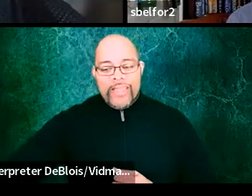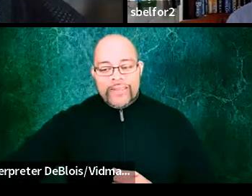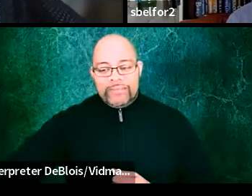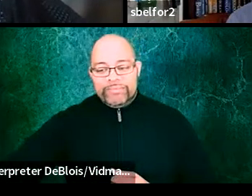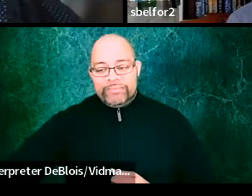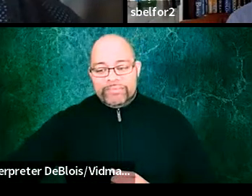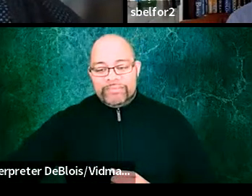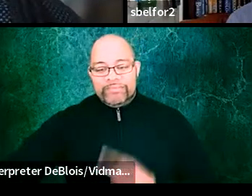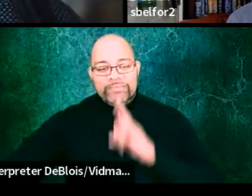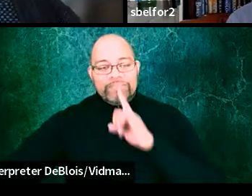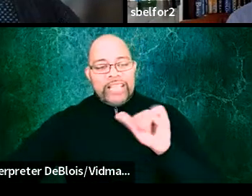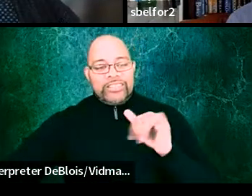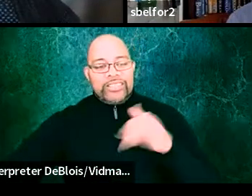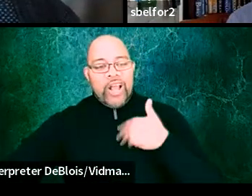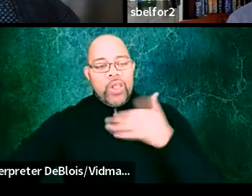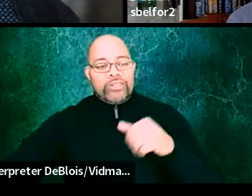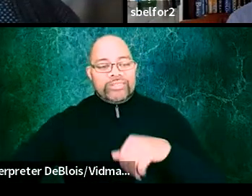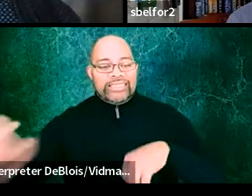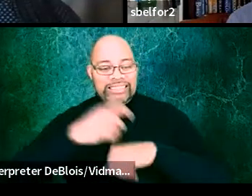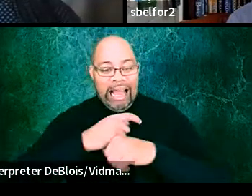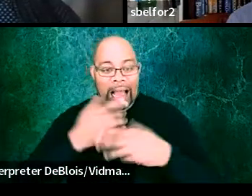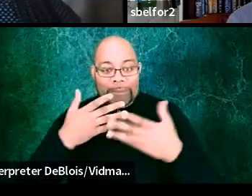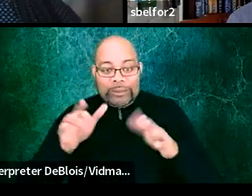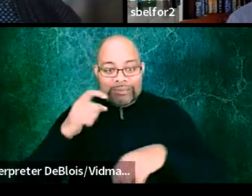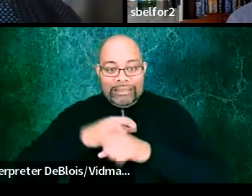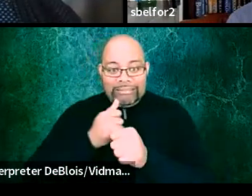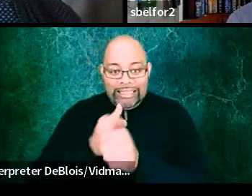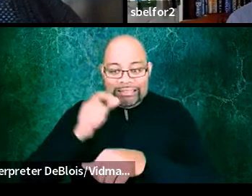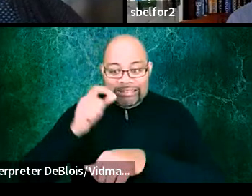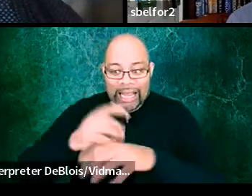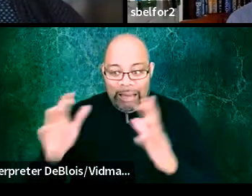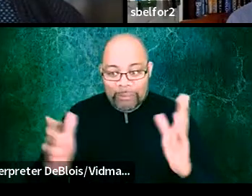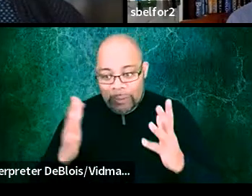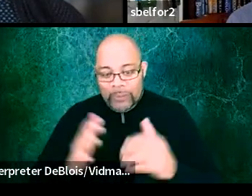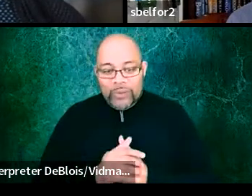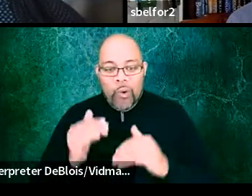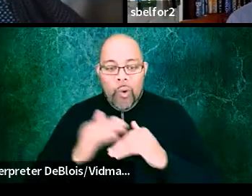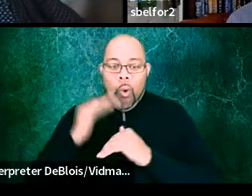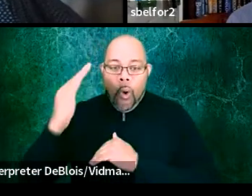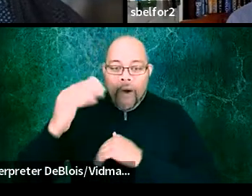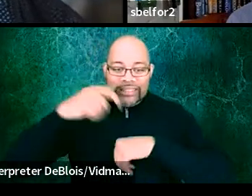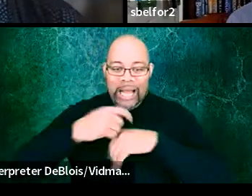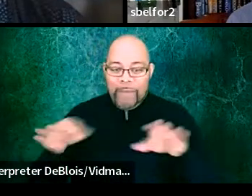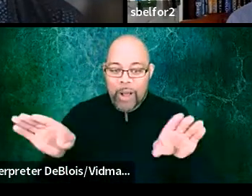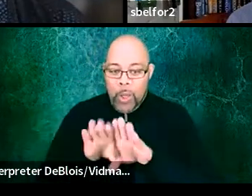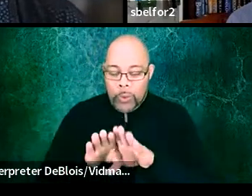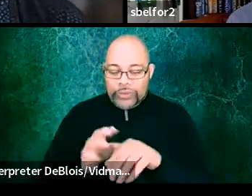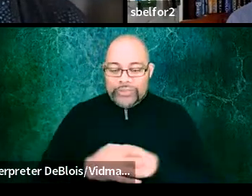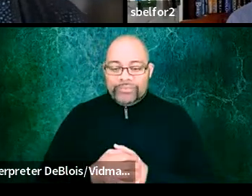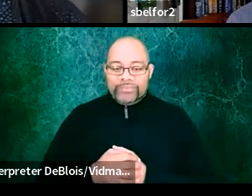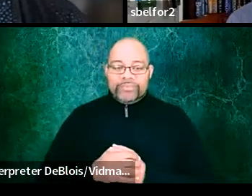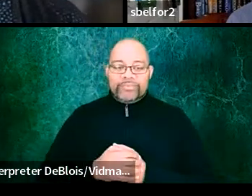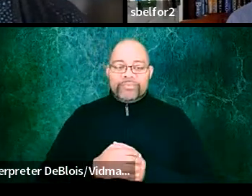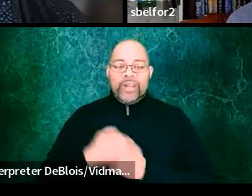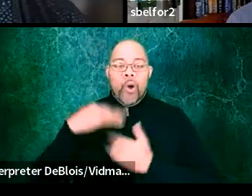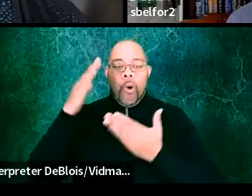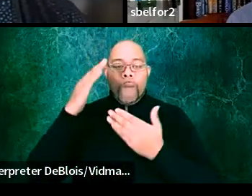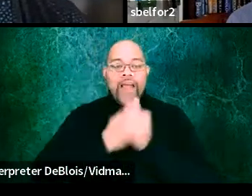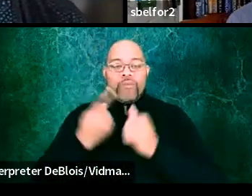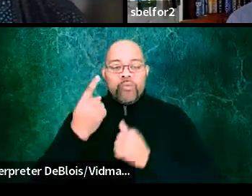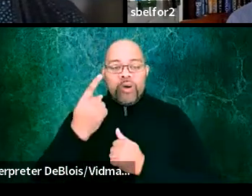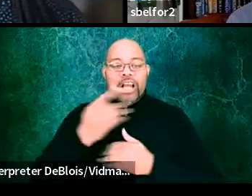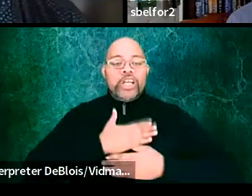I actually lost track of time. We're over our closing time. I hope